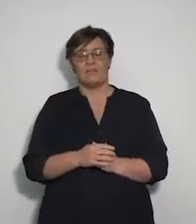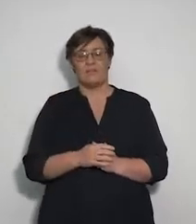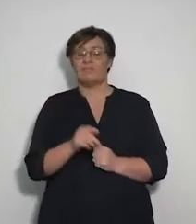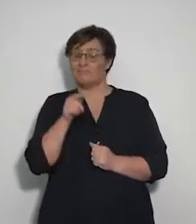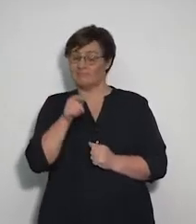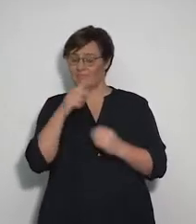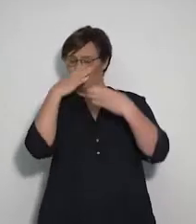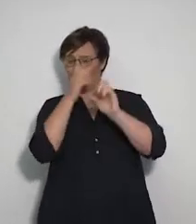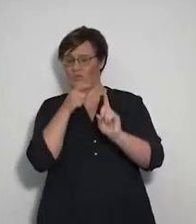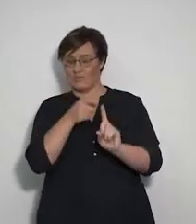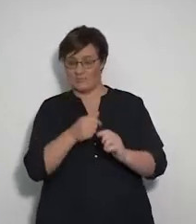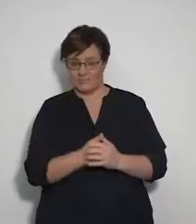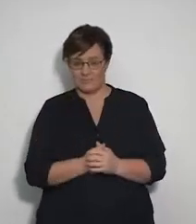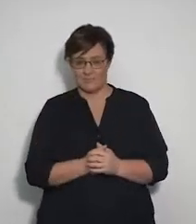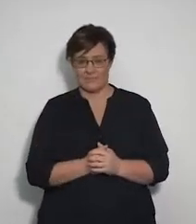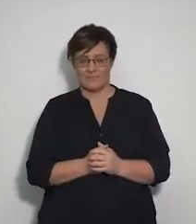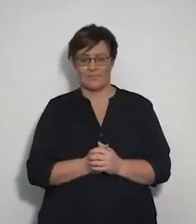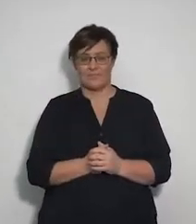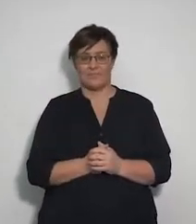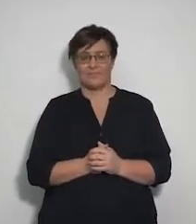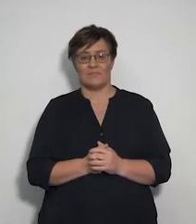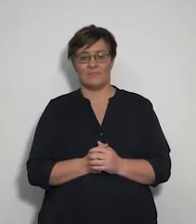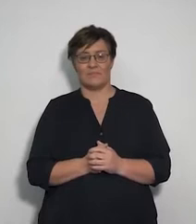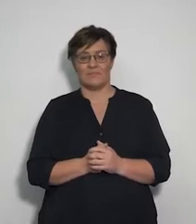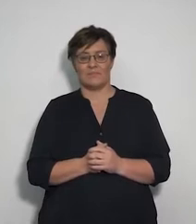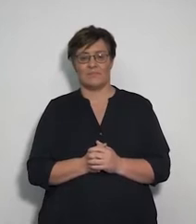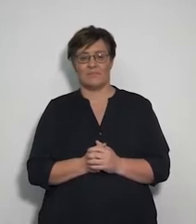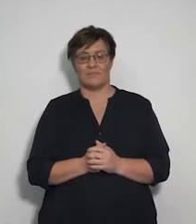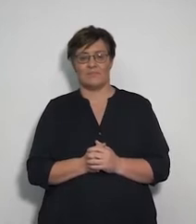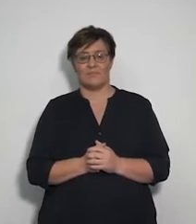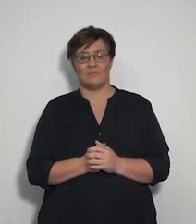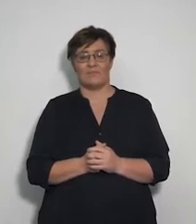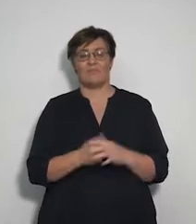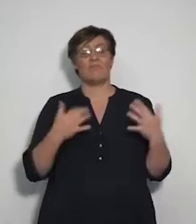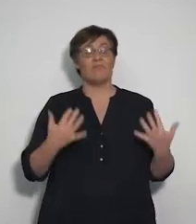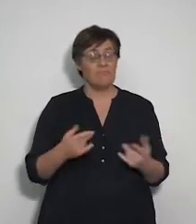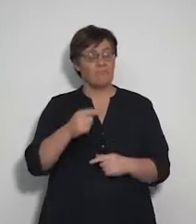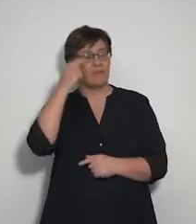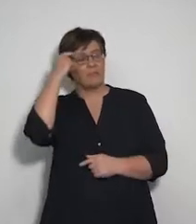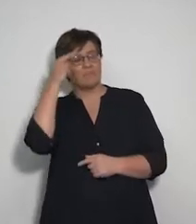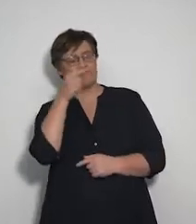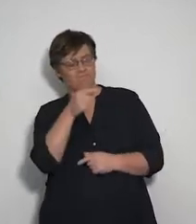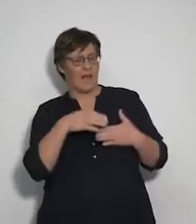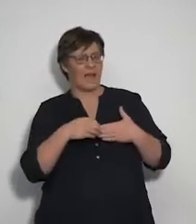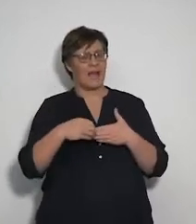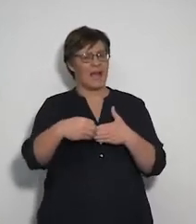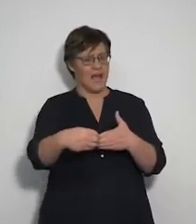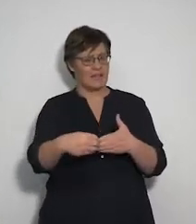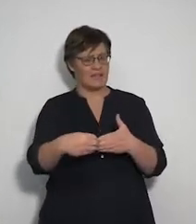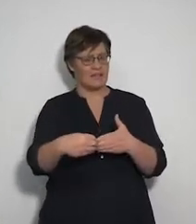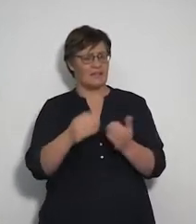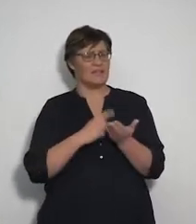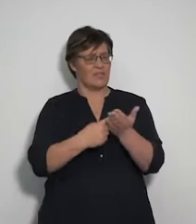of interest to us for today, right? Okay. Now, the thought that's going to guide our discussion for today